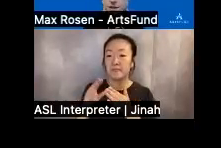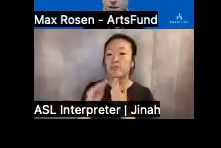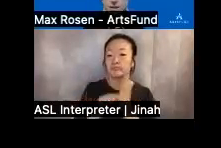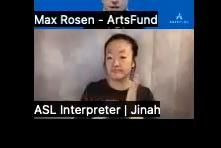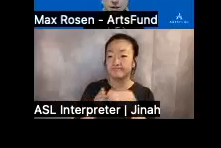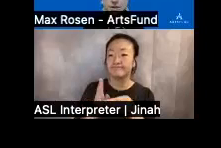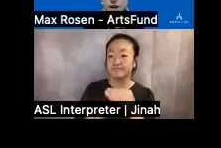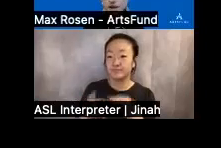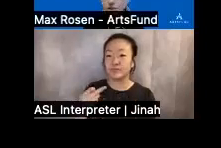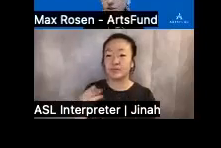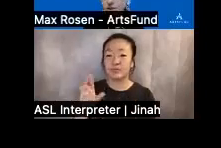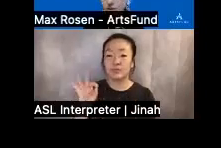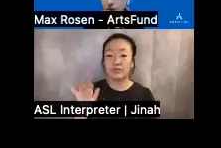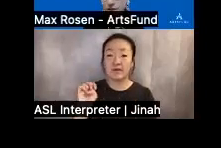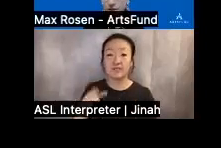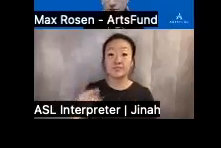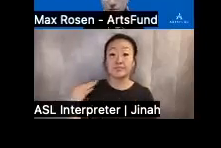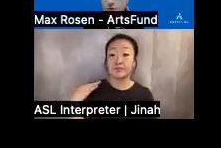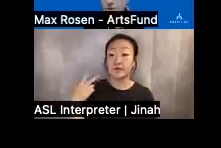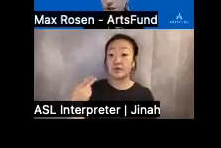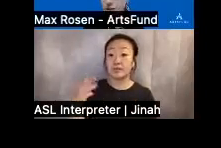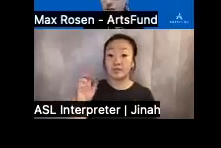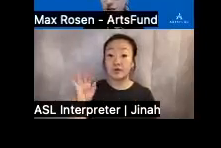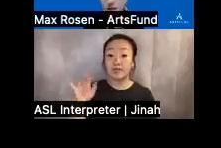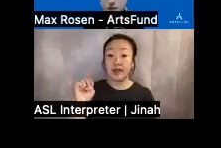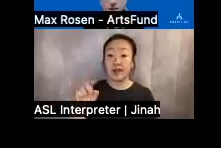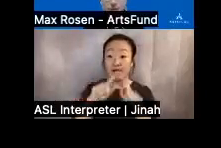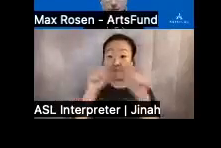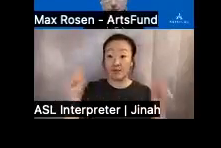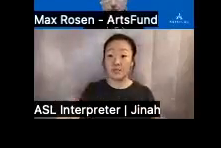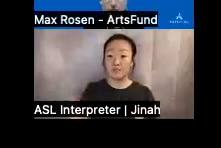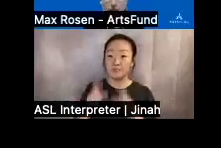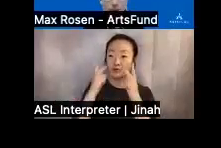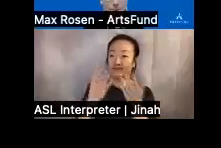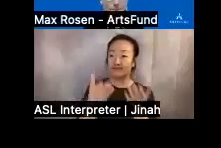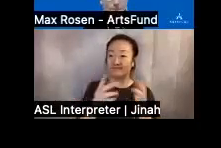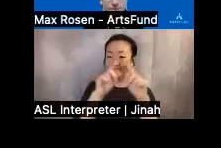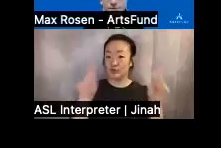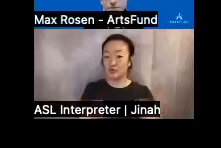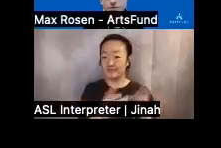This brings me to the eligibility profile form, which we can now see on my screen.